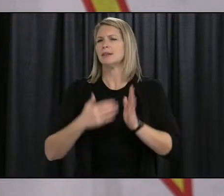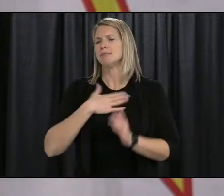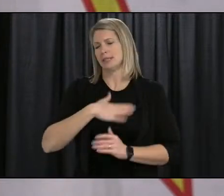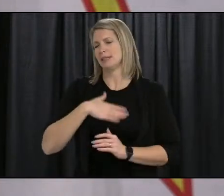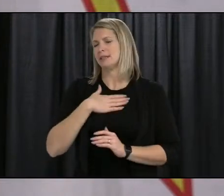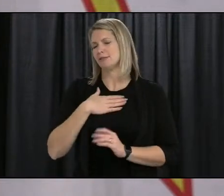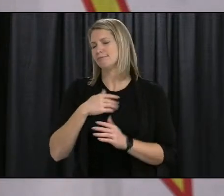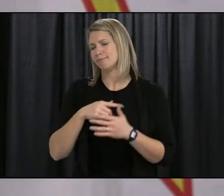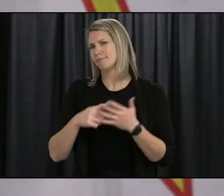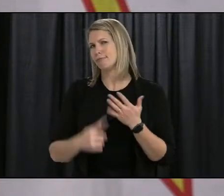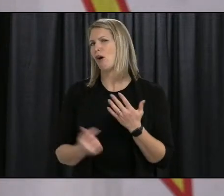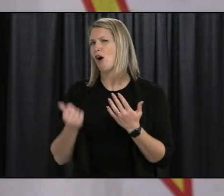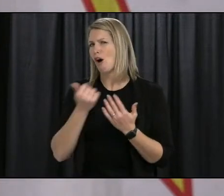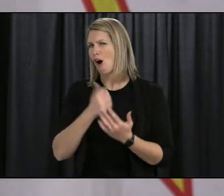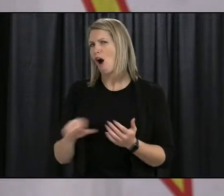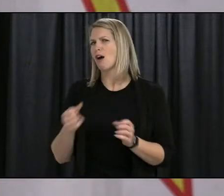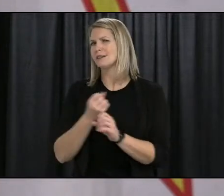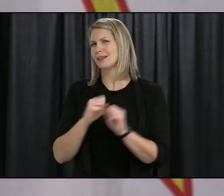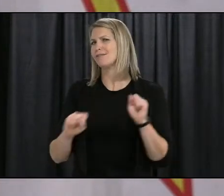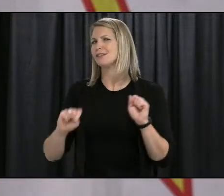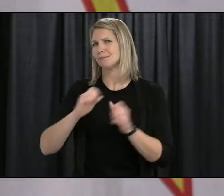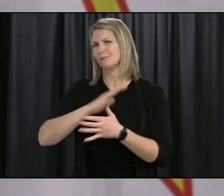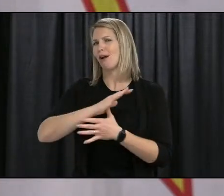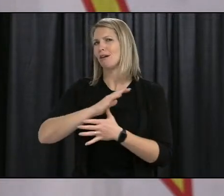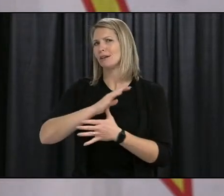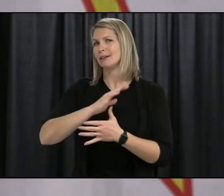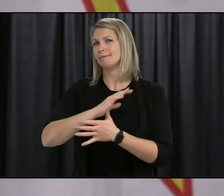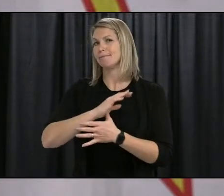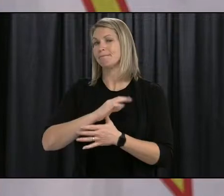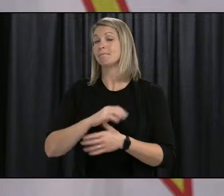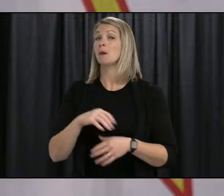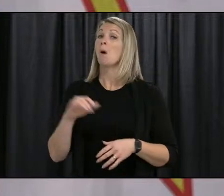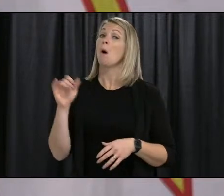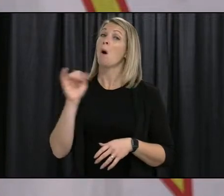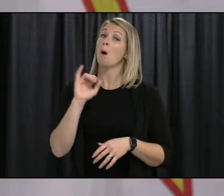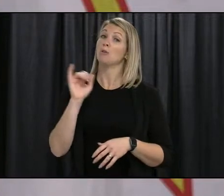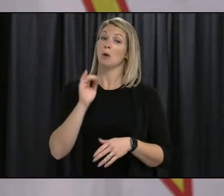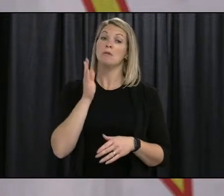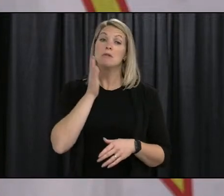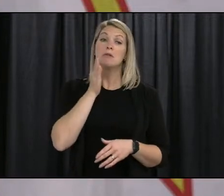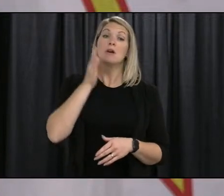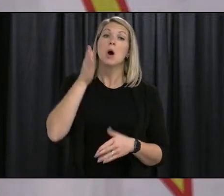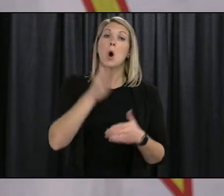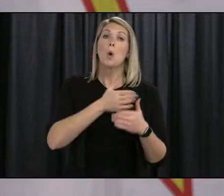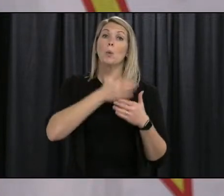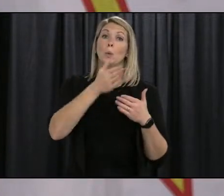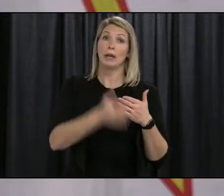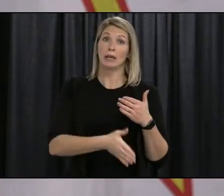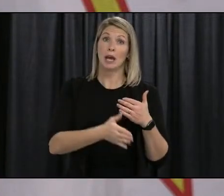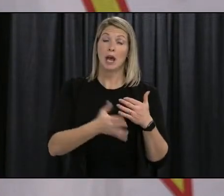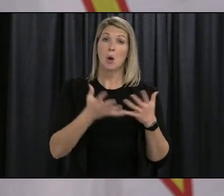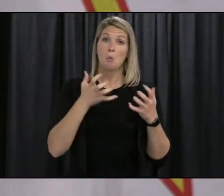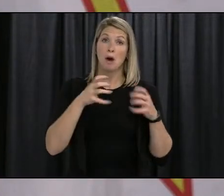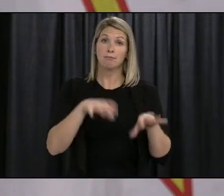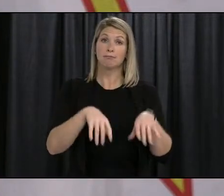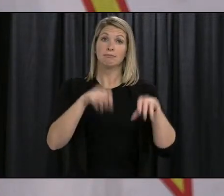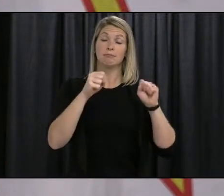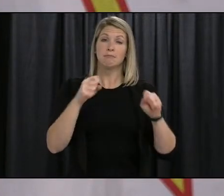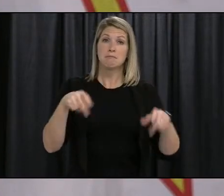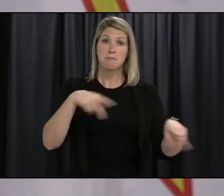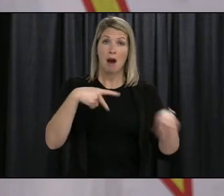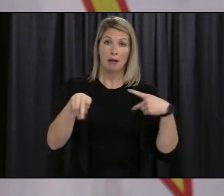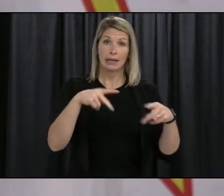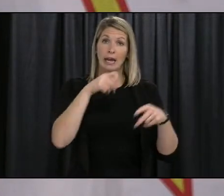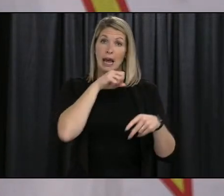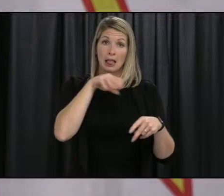higher indoors, so if planning to host Halloween festivities this weekend, please remember our mantra of people, space, time, and